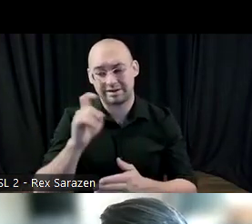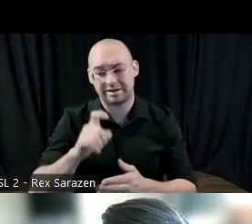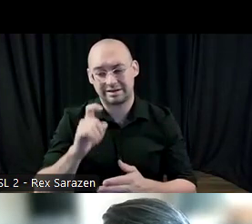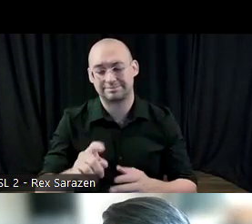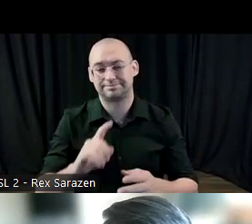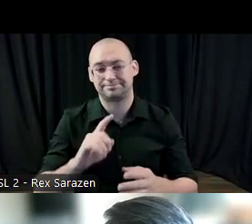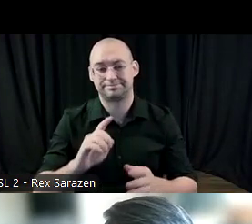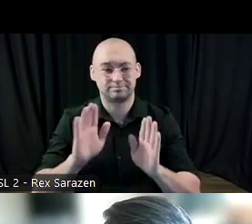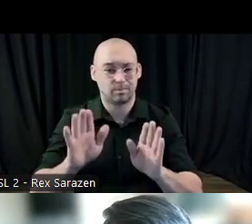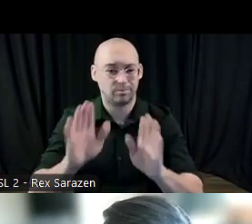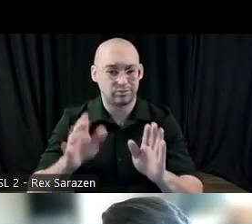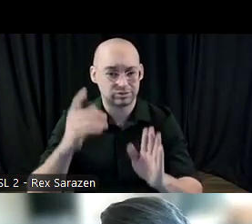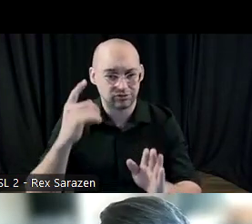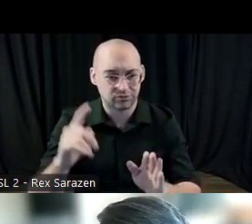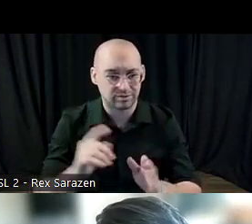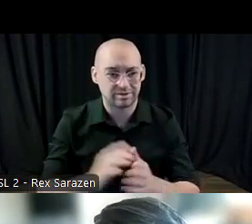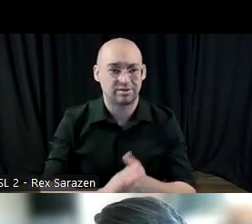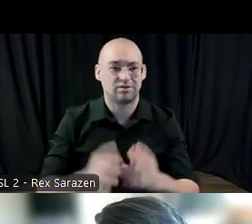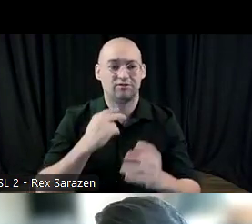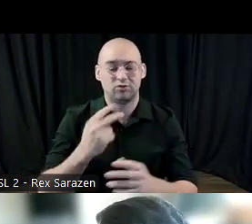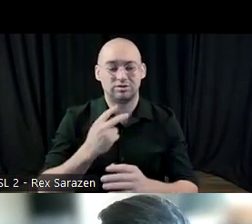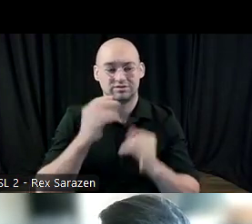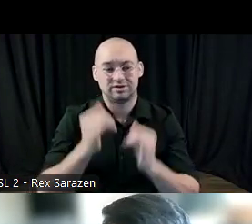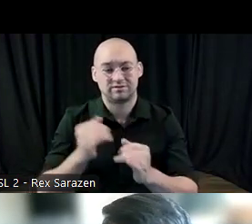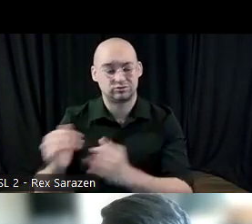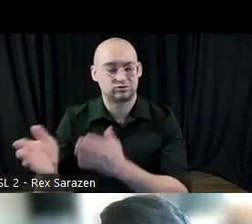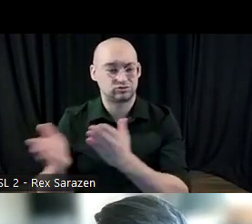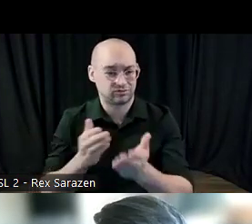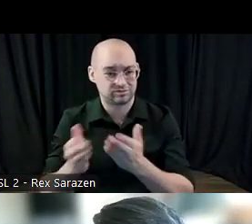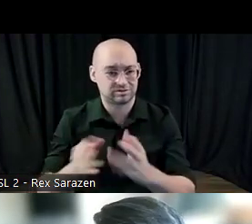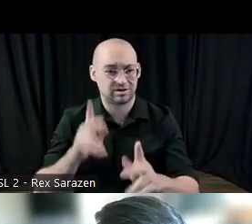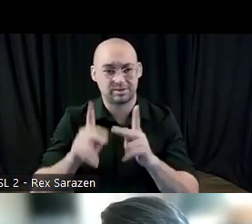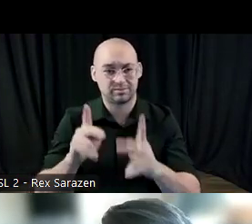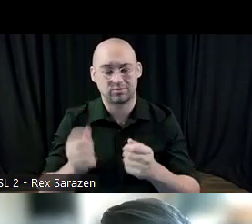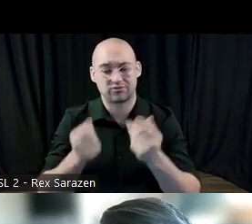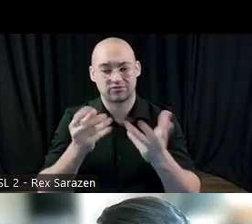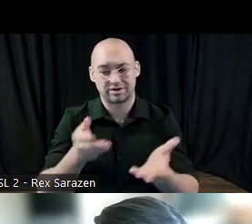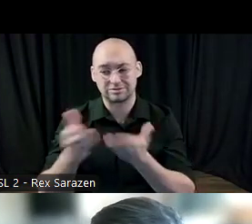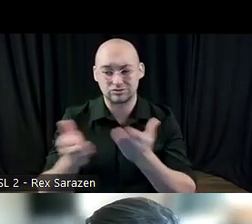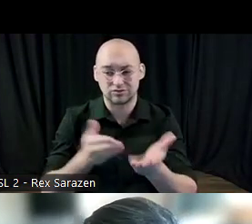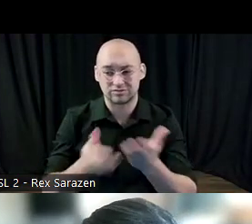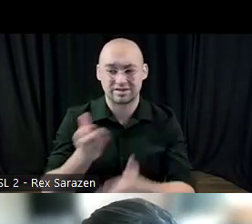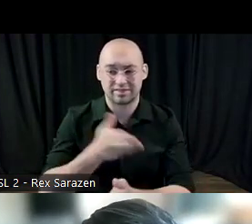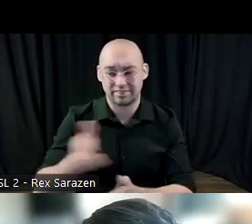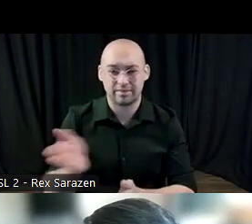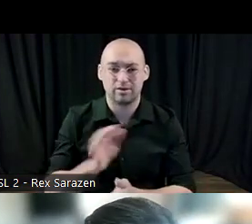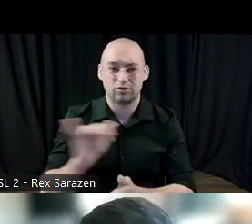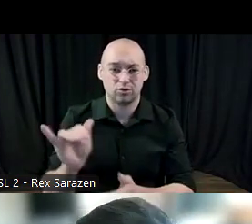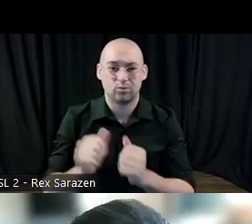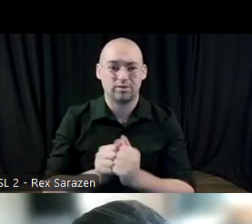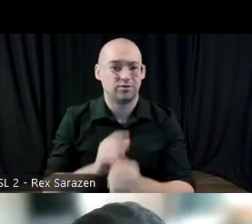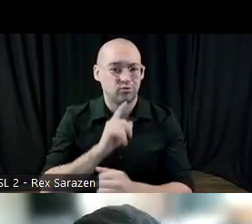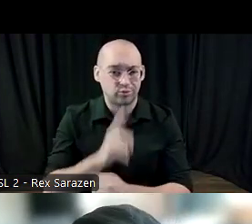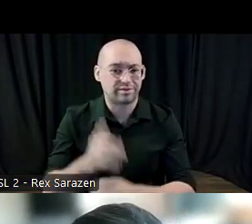on, that the voice of individuals being served, the voice of people providing the service are there too in terms of real data, not